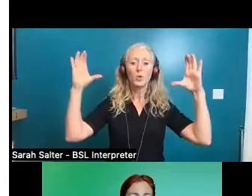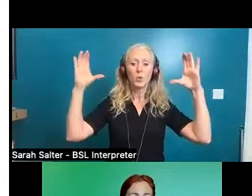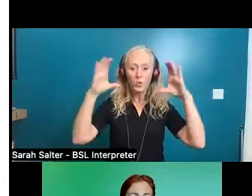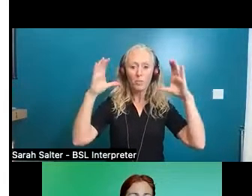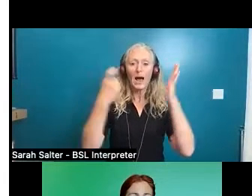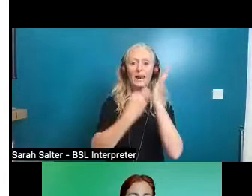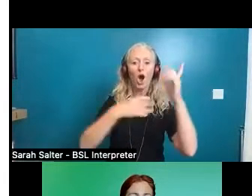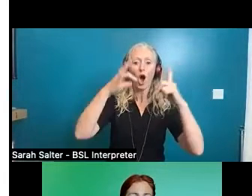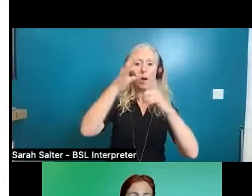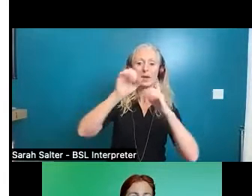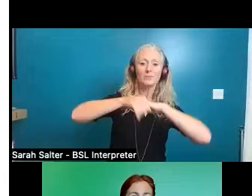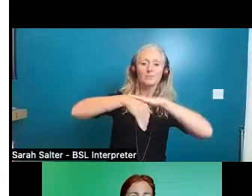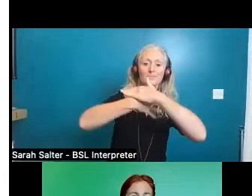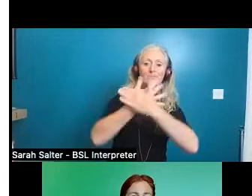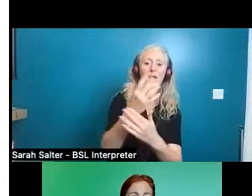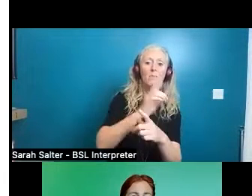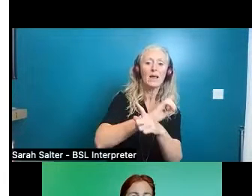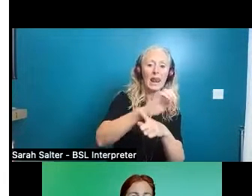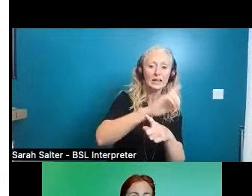And so on with Usher 3.